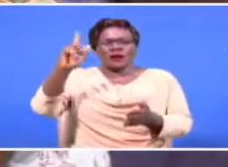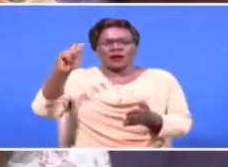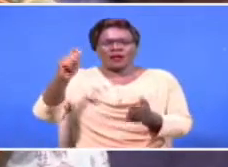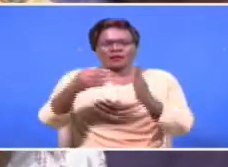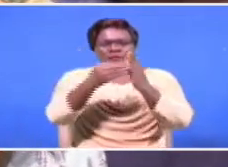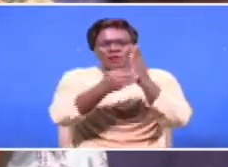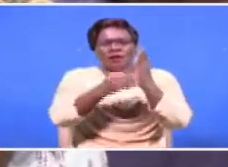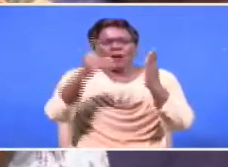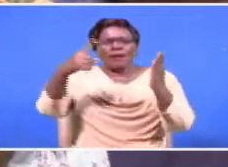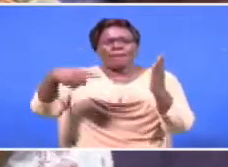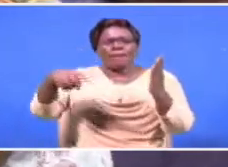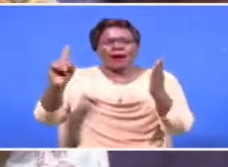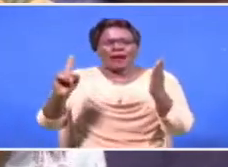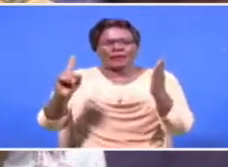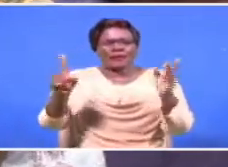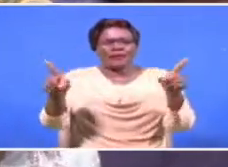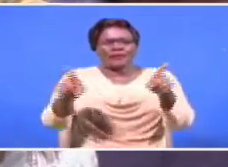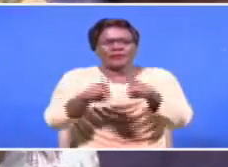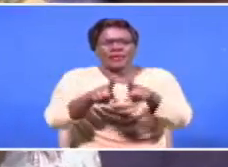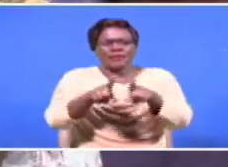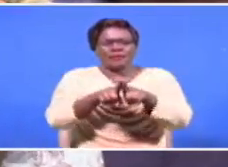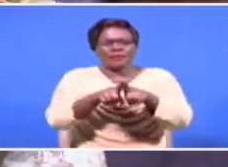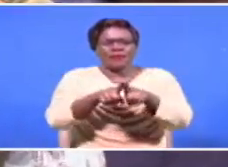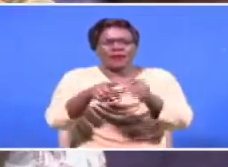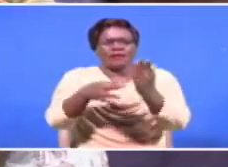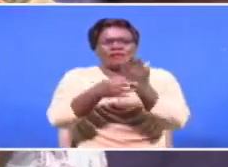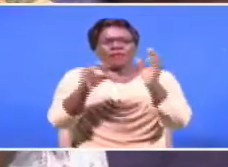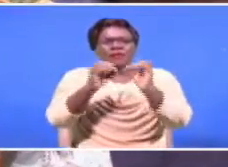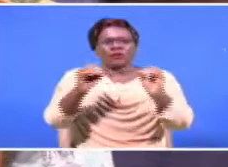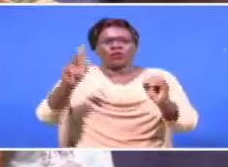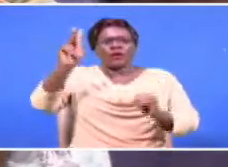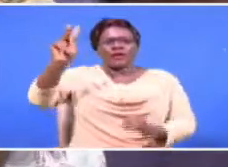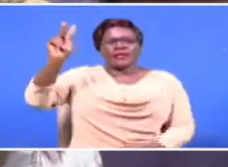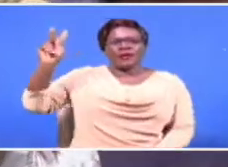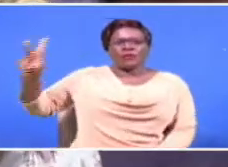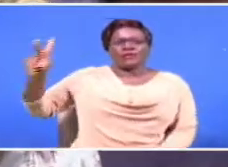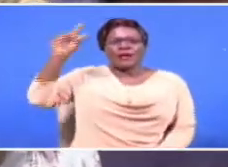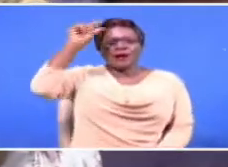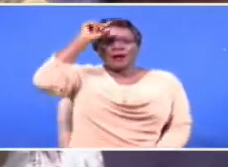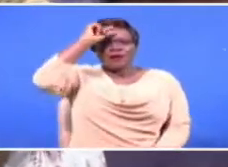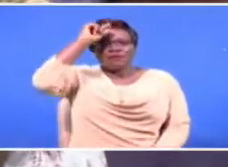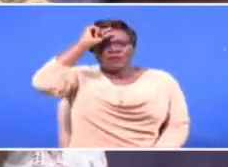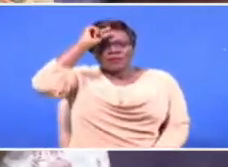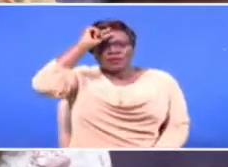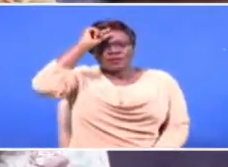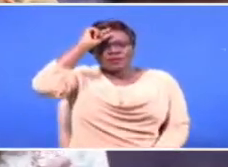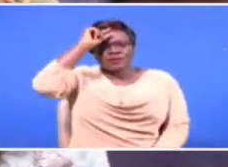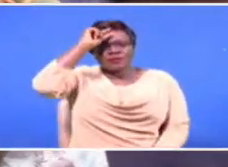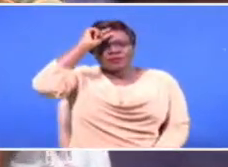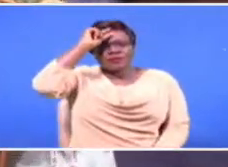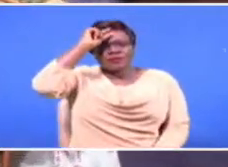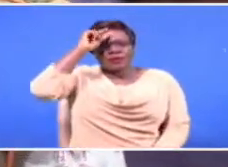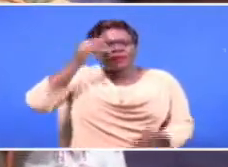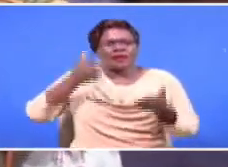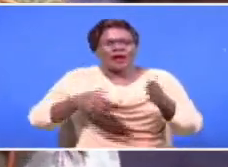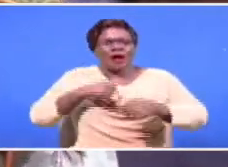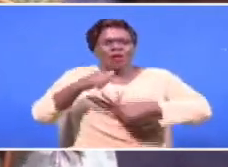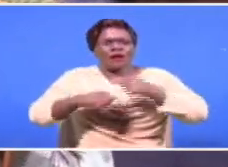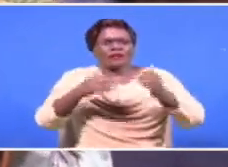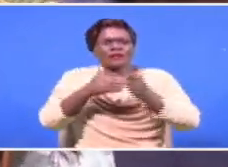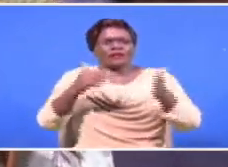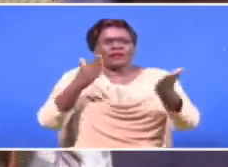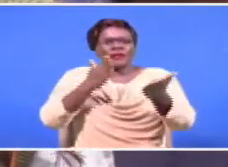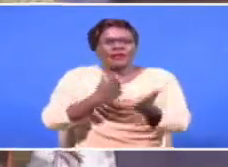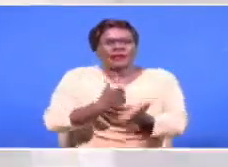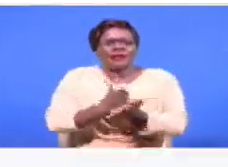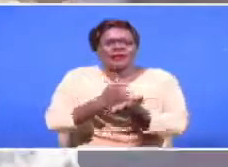which was passed by the very unpopular Kenya Kwanza government that is acting against the